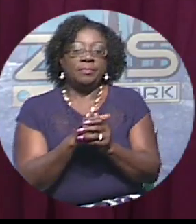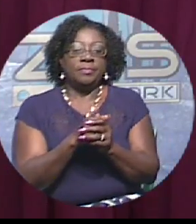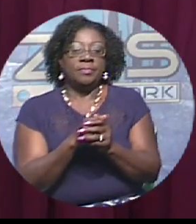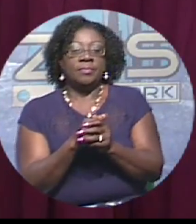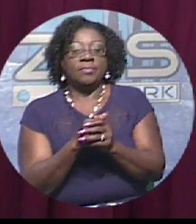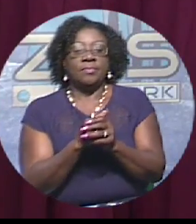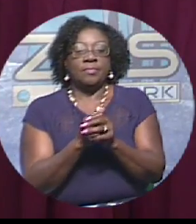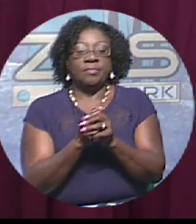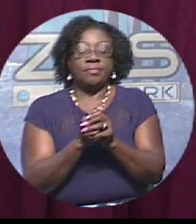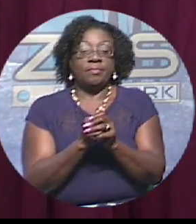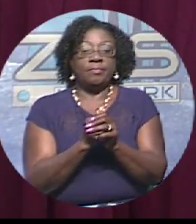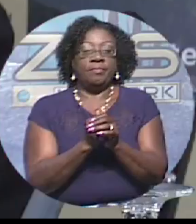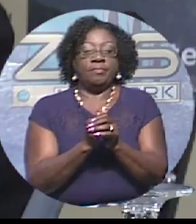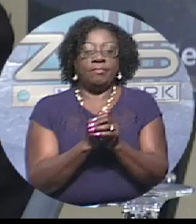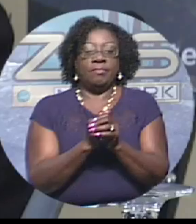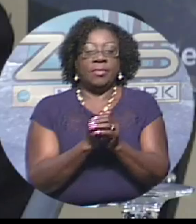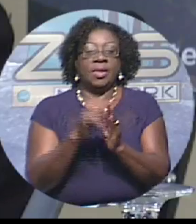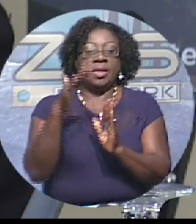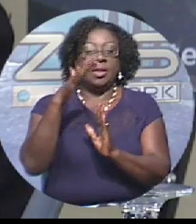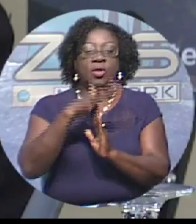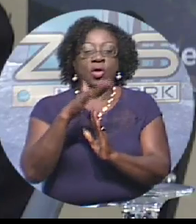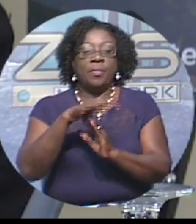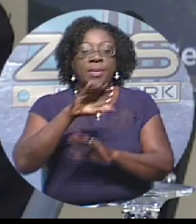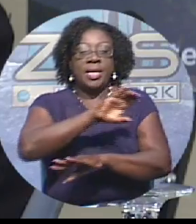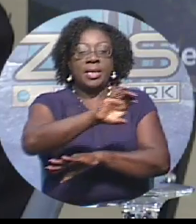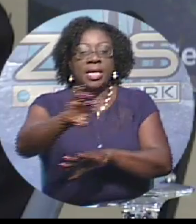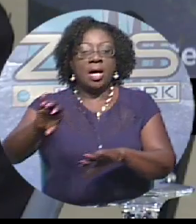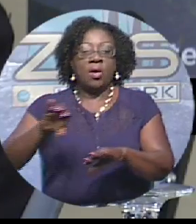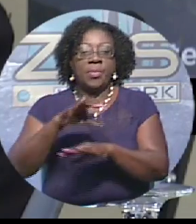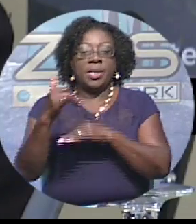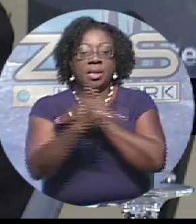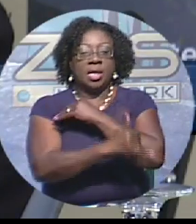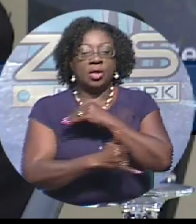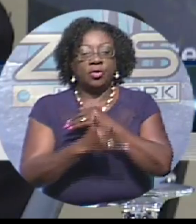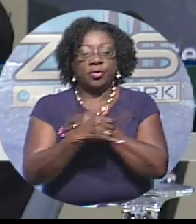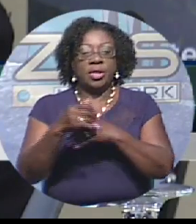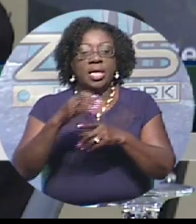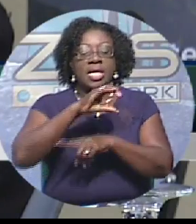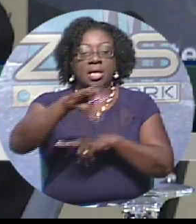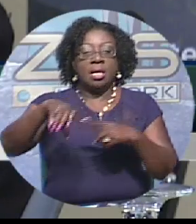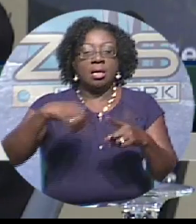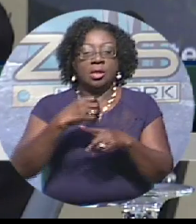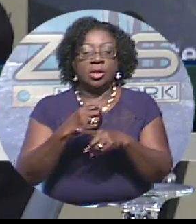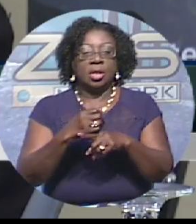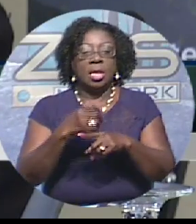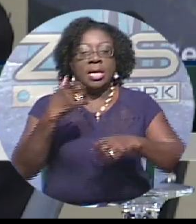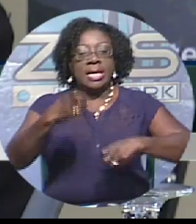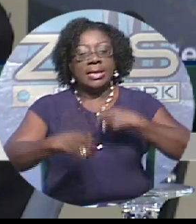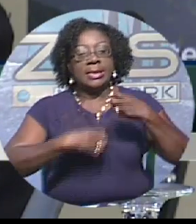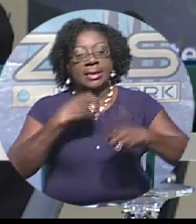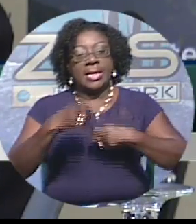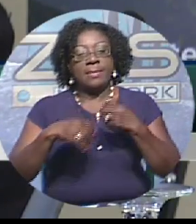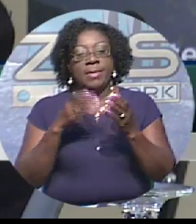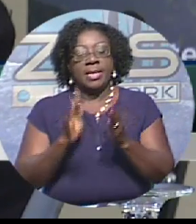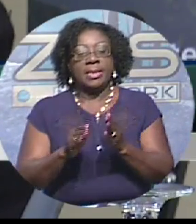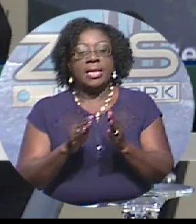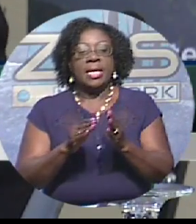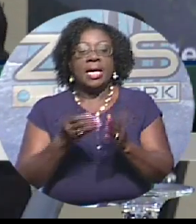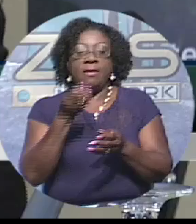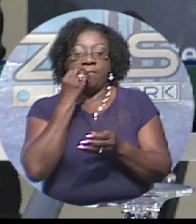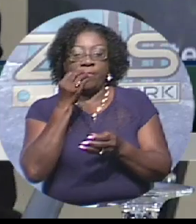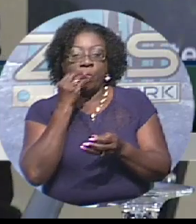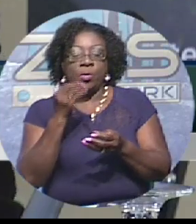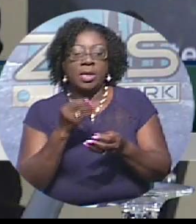Report, moving up. Among the top 10 Caribbean countries in culture, entertainment, culinary,